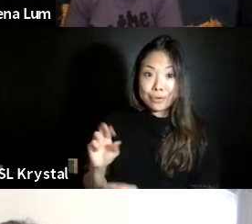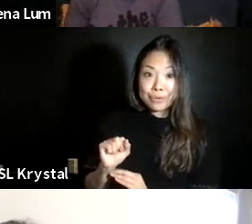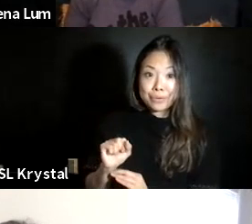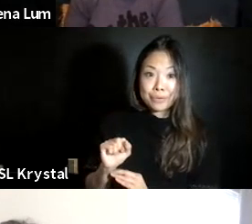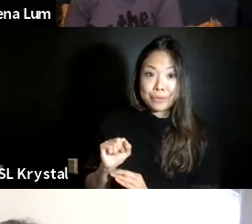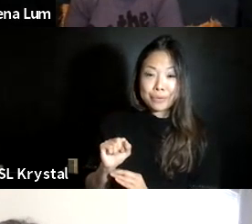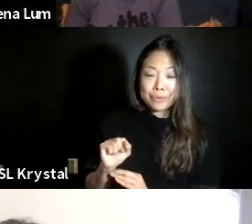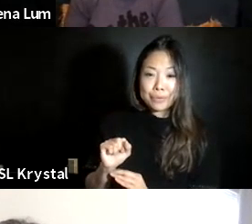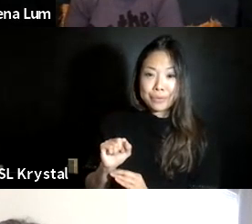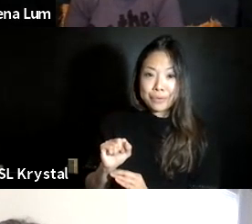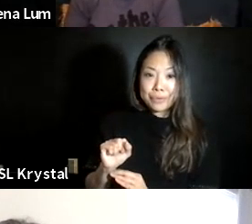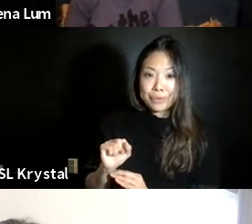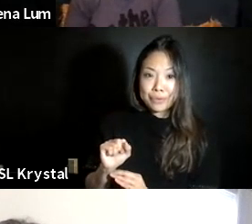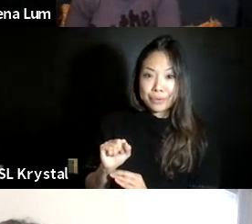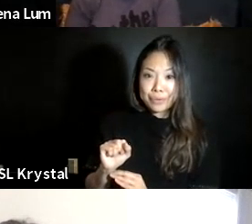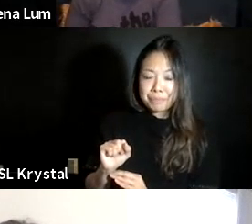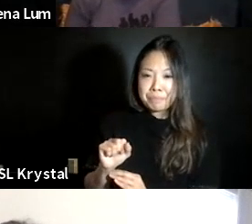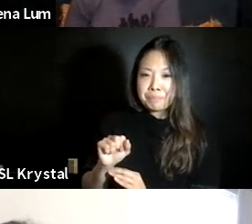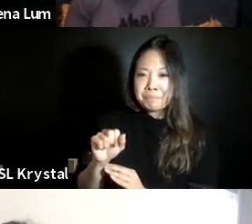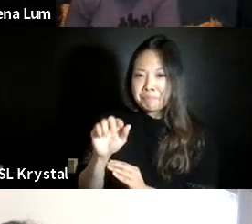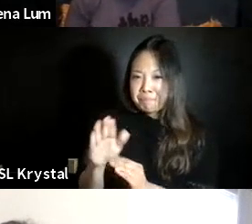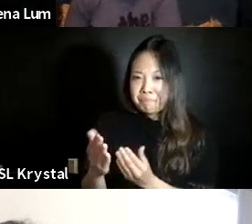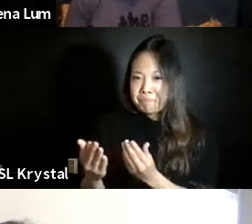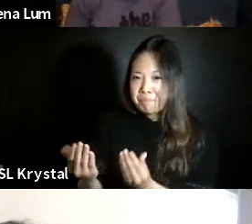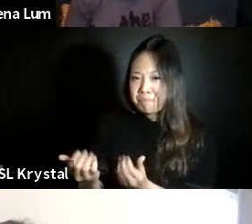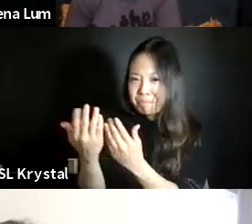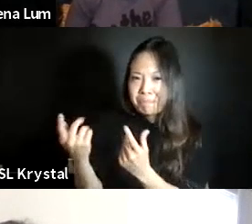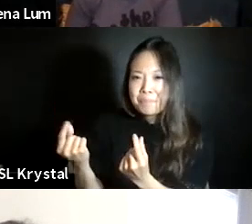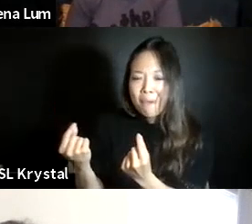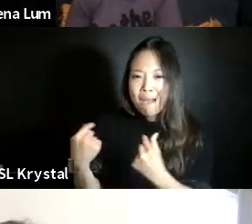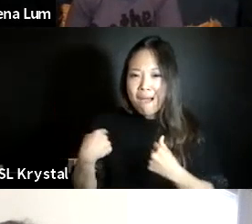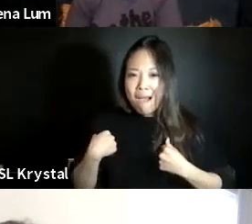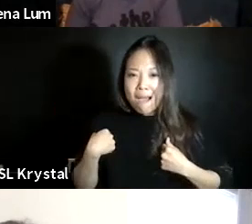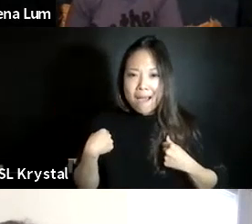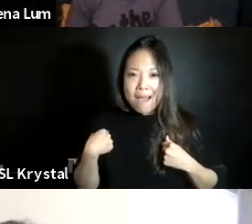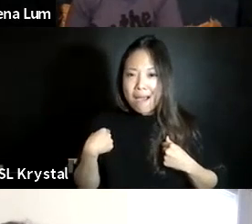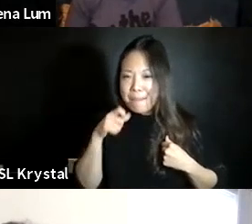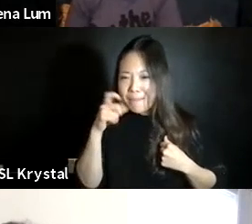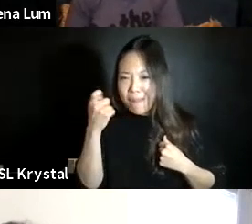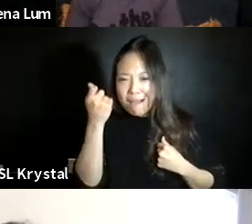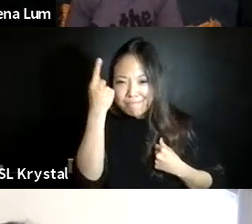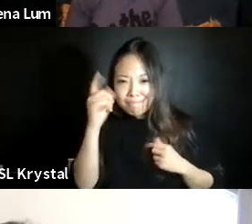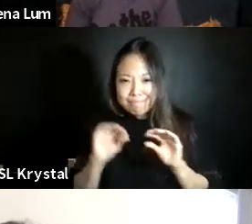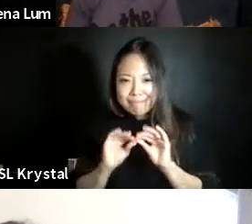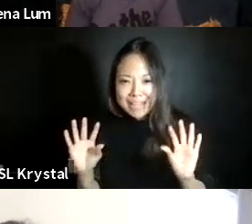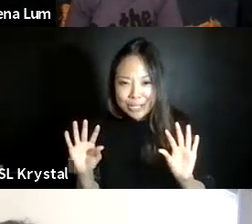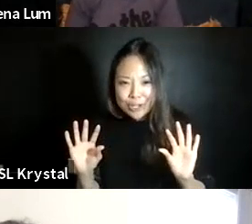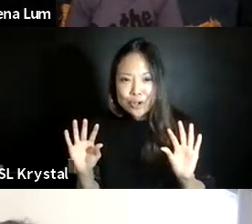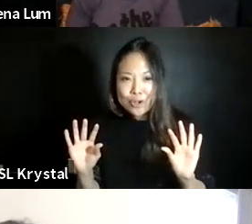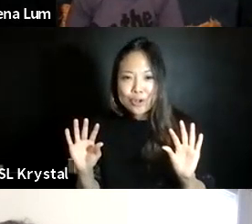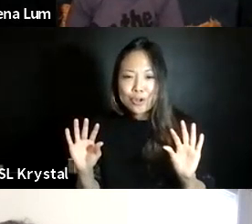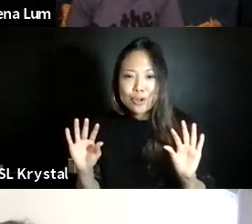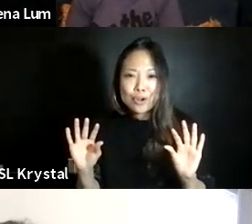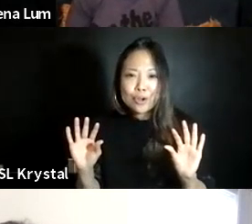what would you do? You'd put what, JP and Roslyn? I guess I'm not following. What I'm not following is how that is not